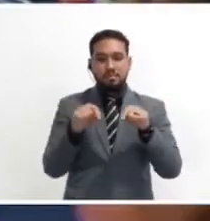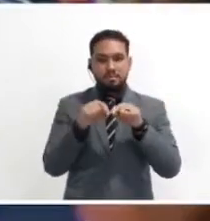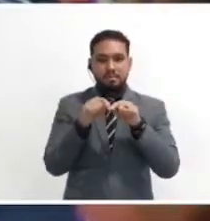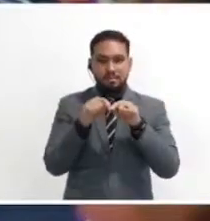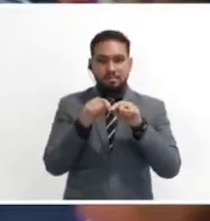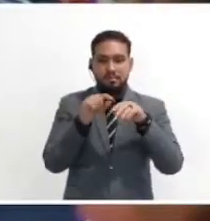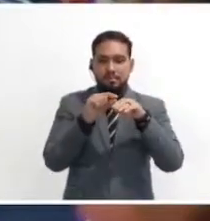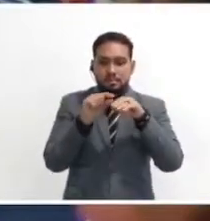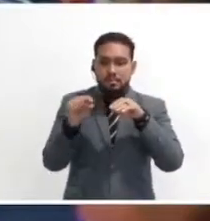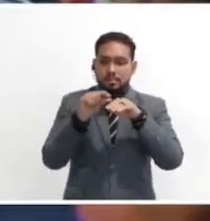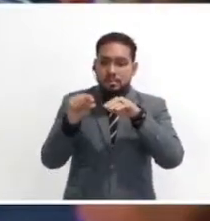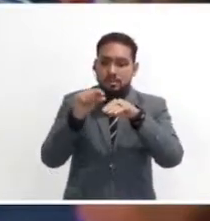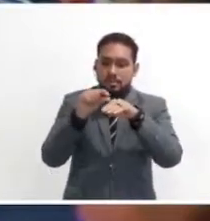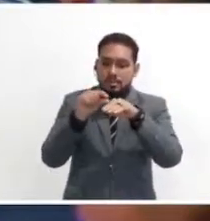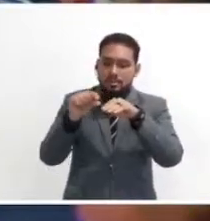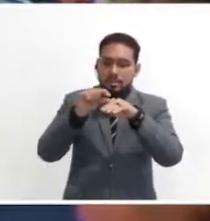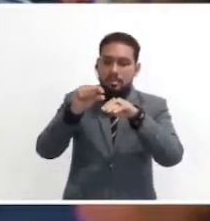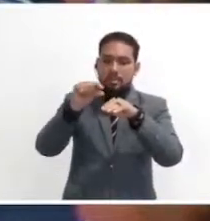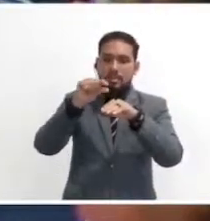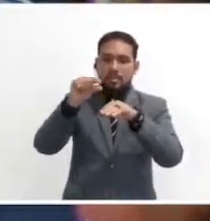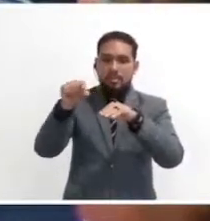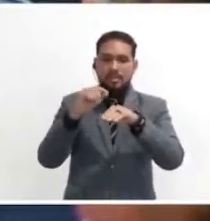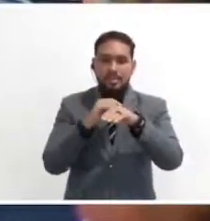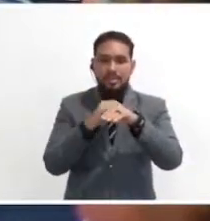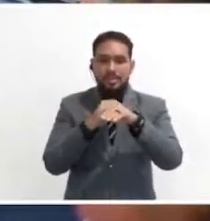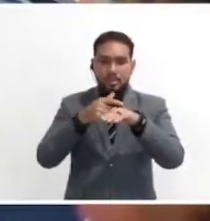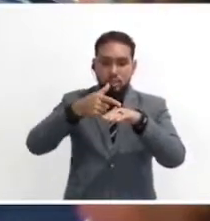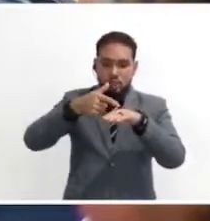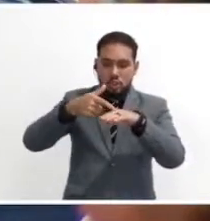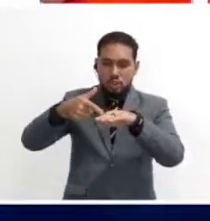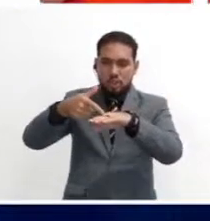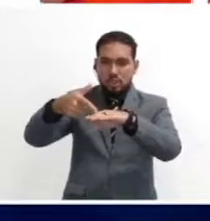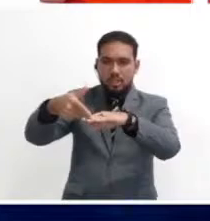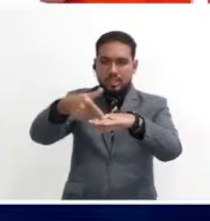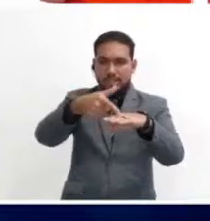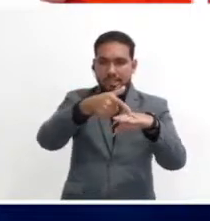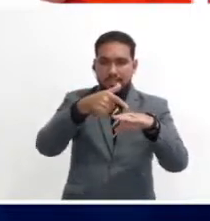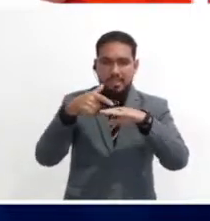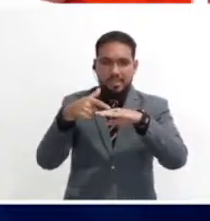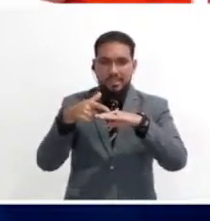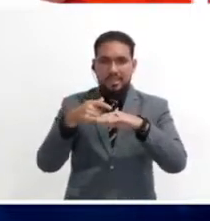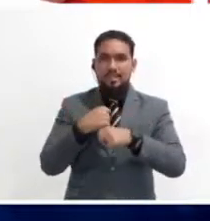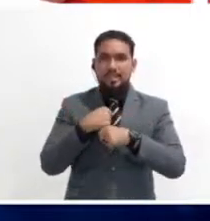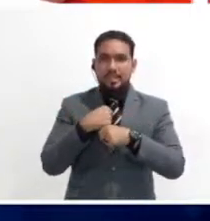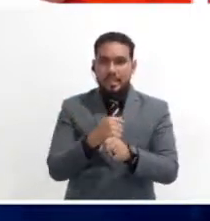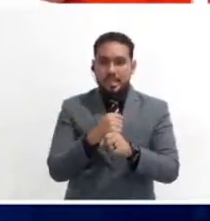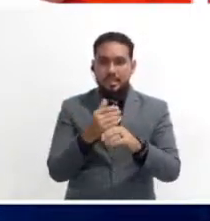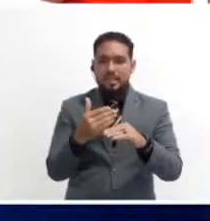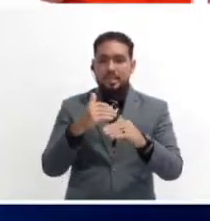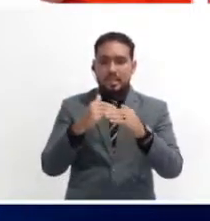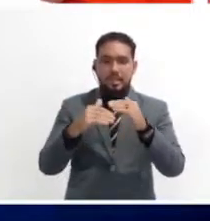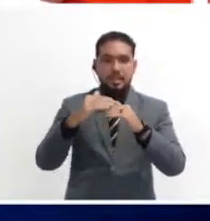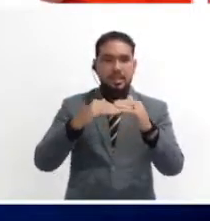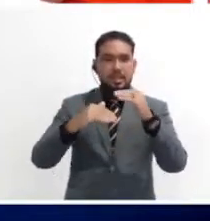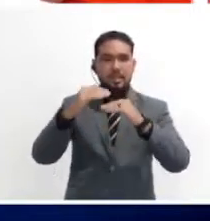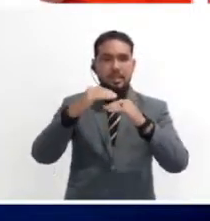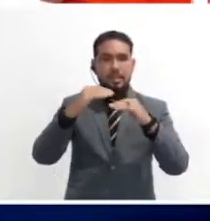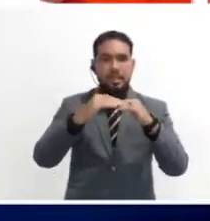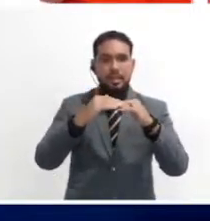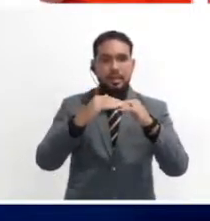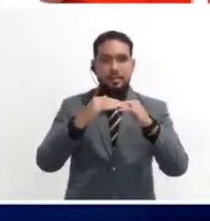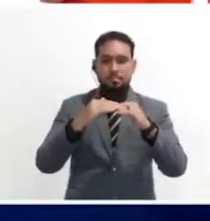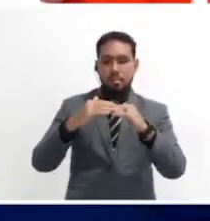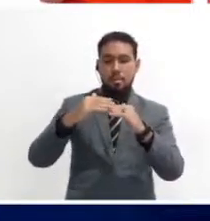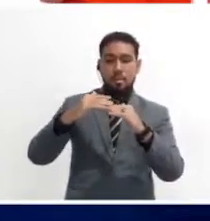sputter a metal seed layer, very, very thin layer, and then use a